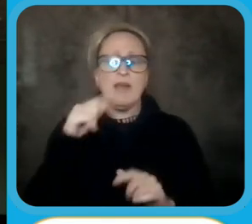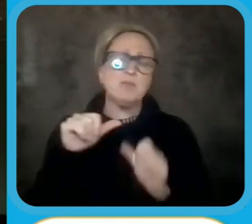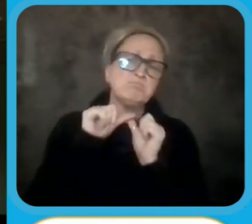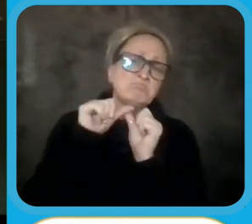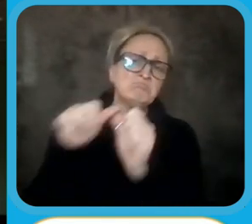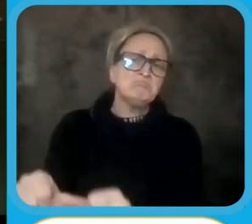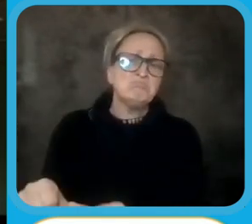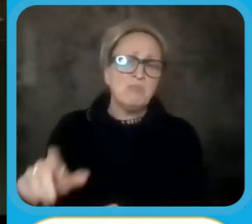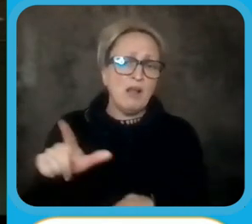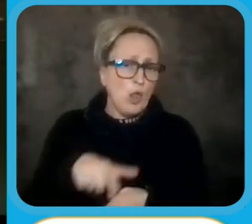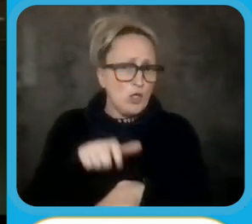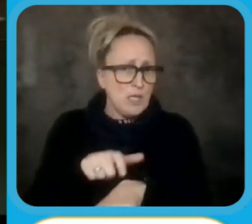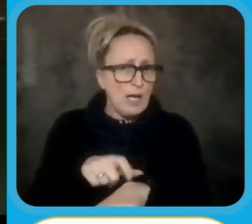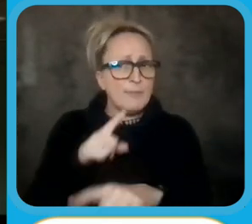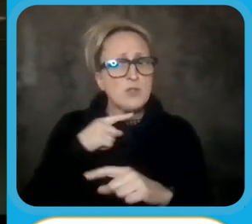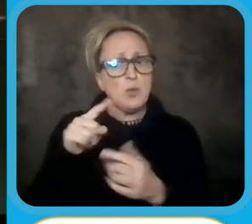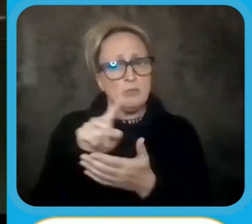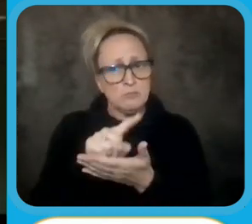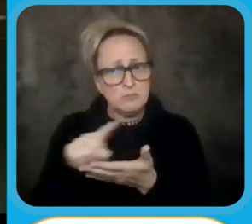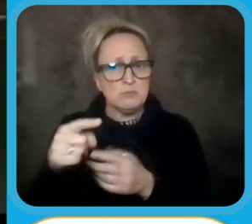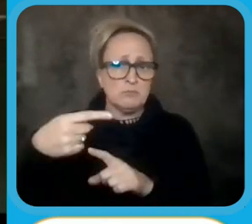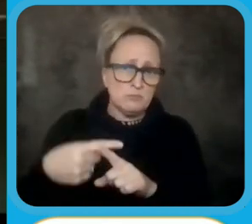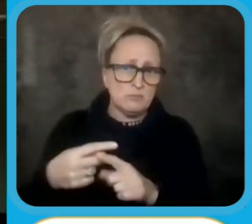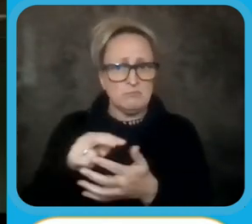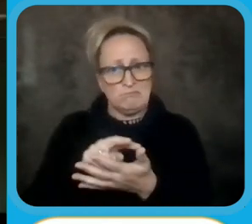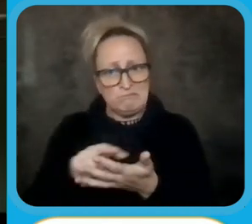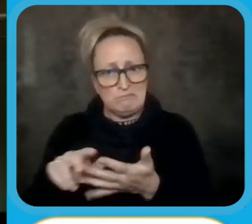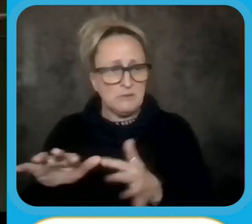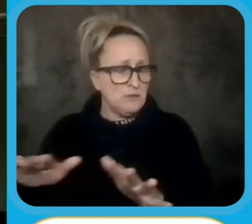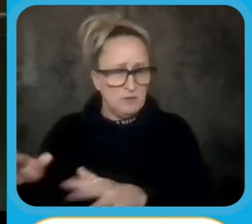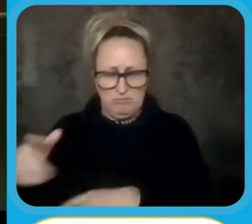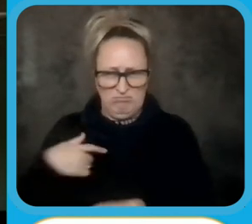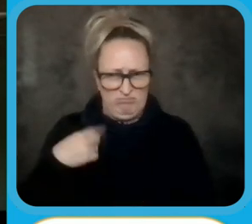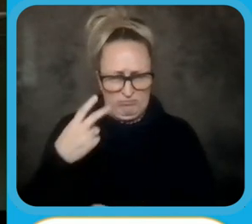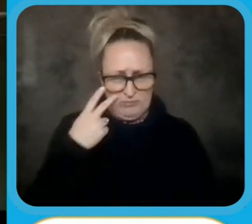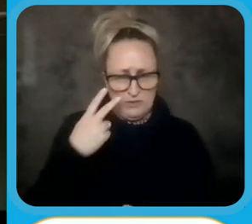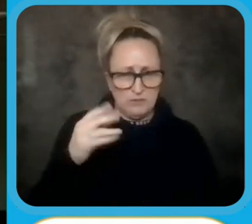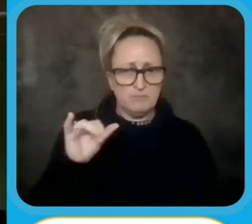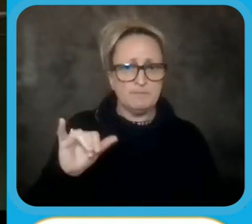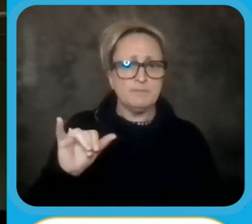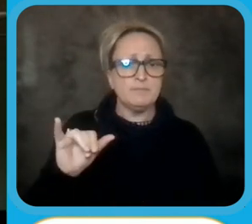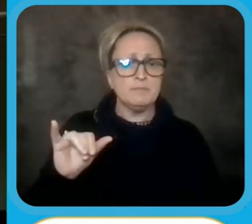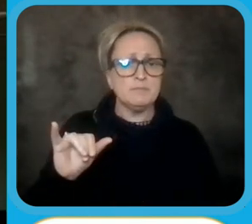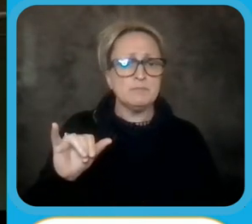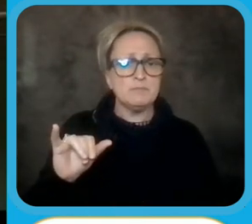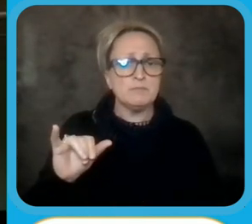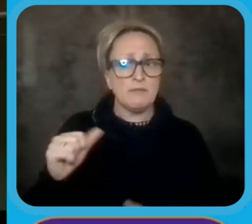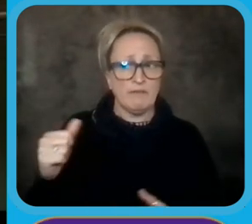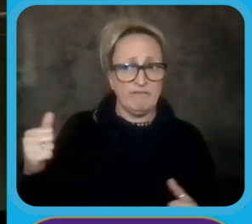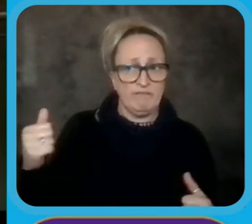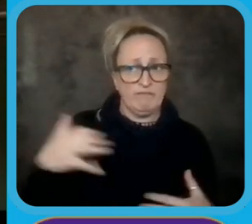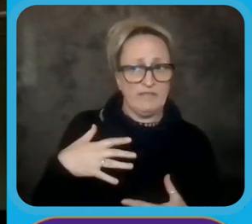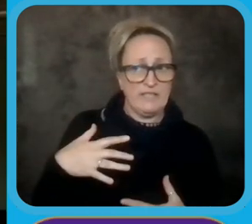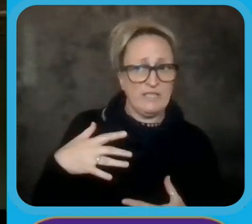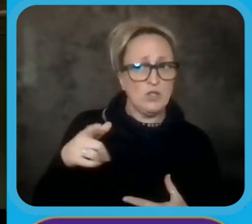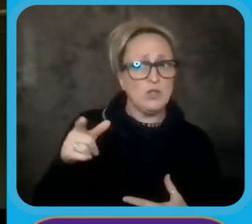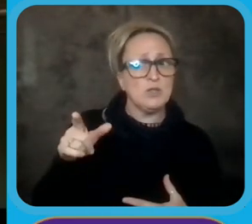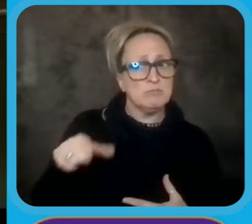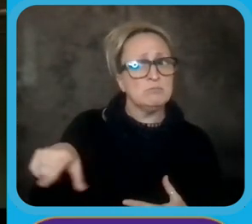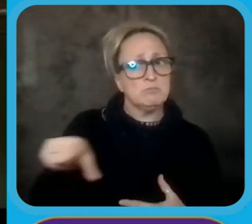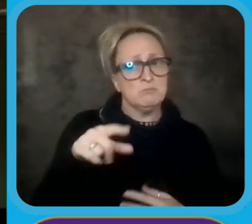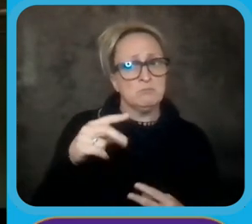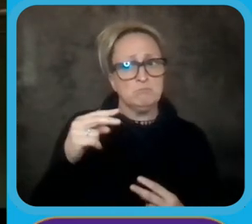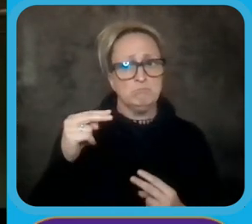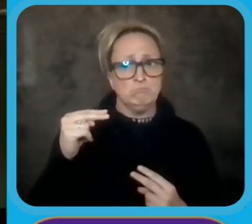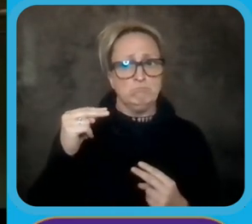So as days and weeks progressed, you can see the fear in their eyes, you